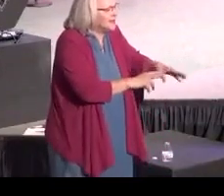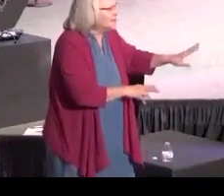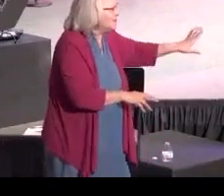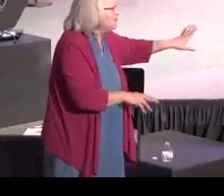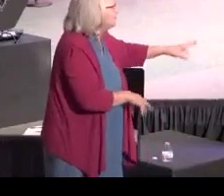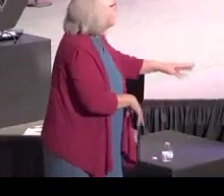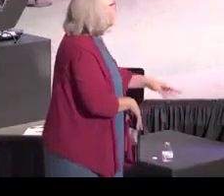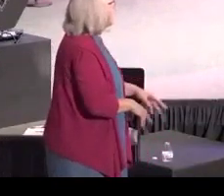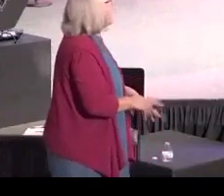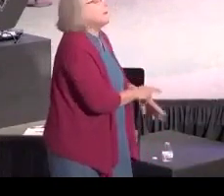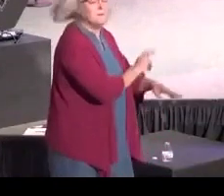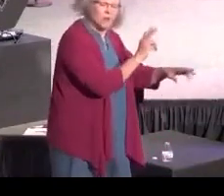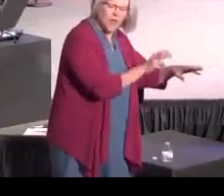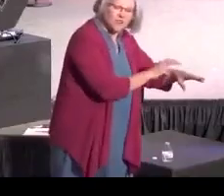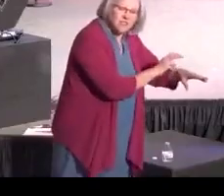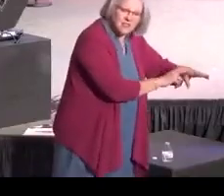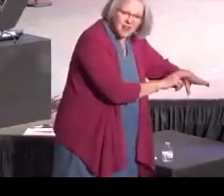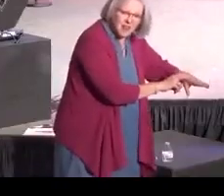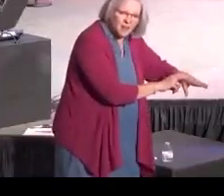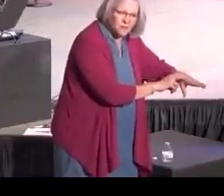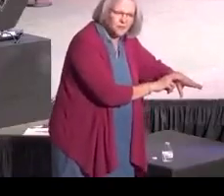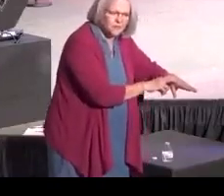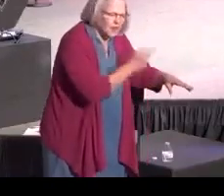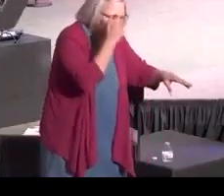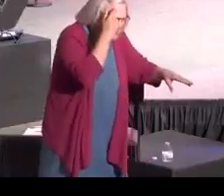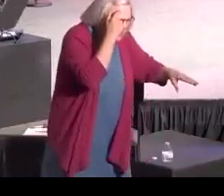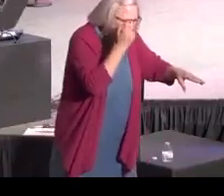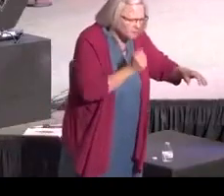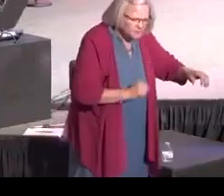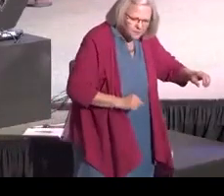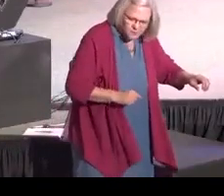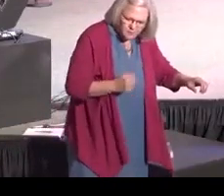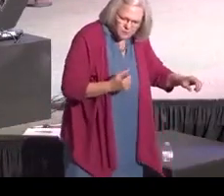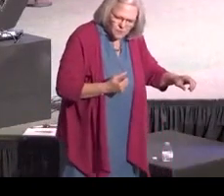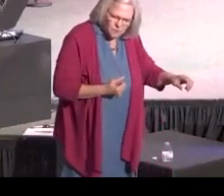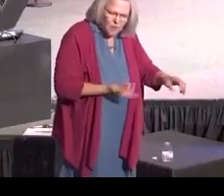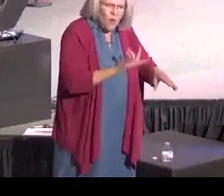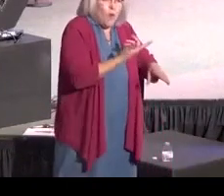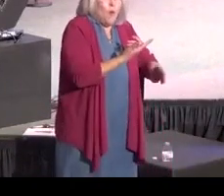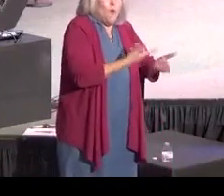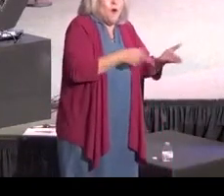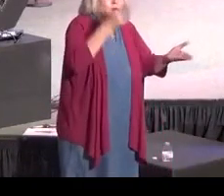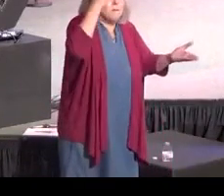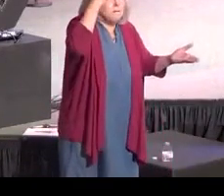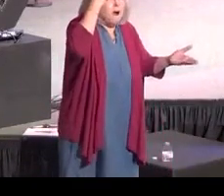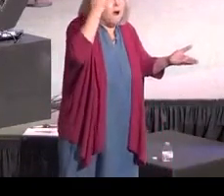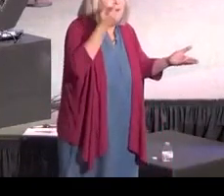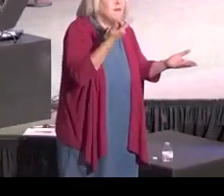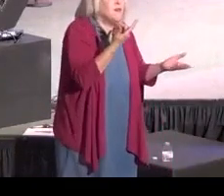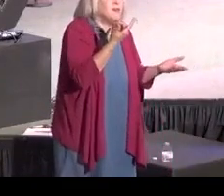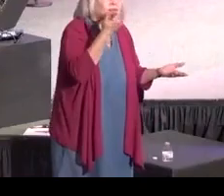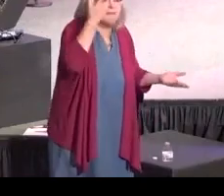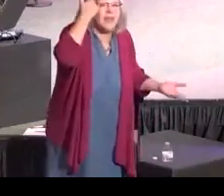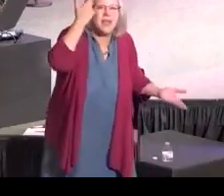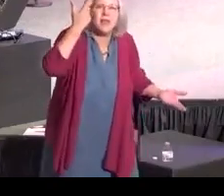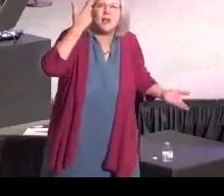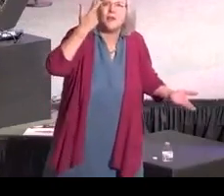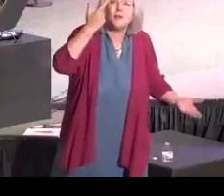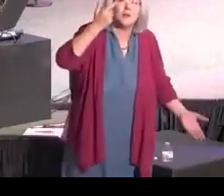right? And we brought this snake, and I was thinking, what would Paul be thinking? God,